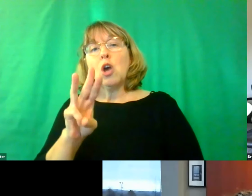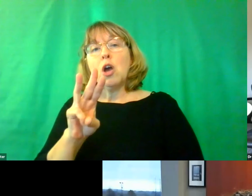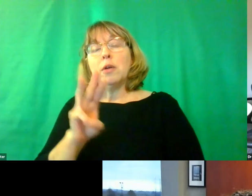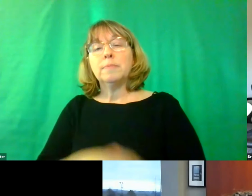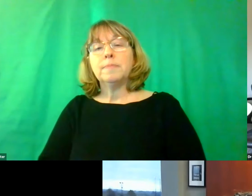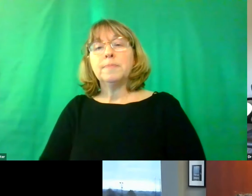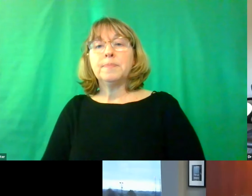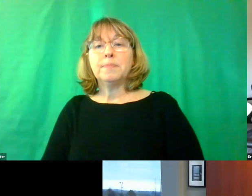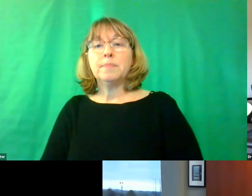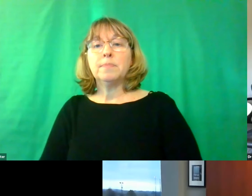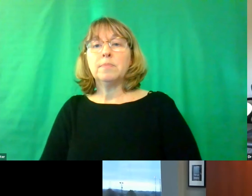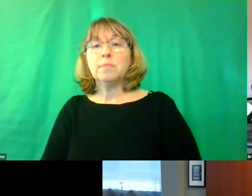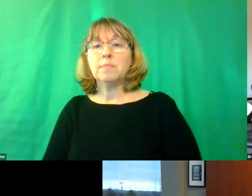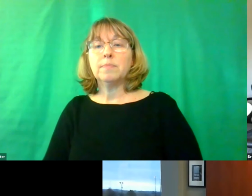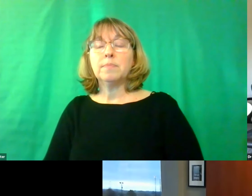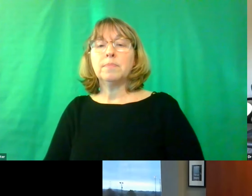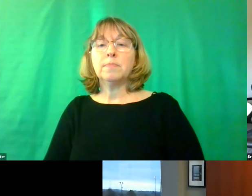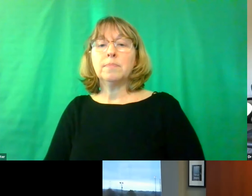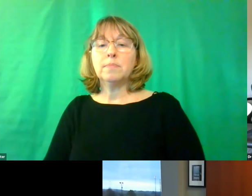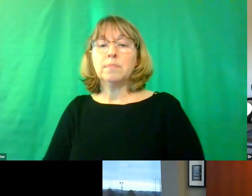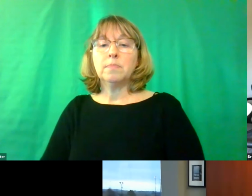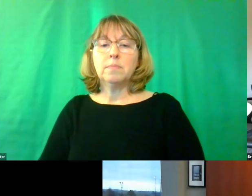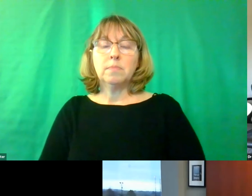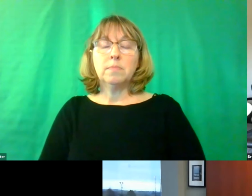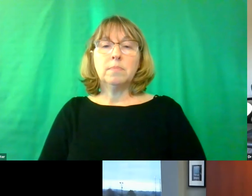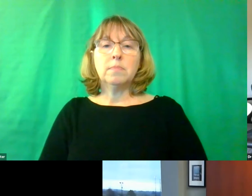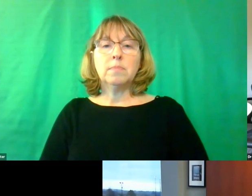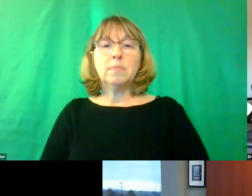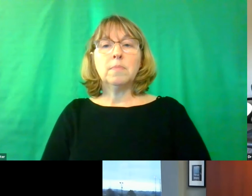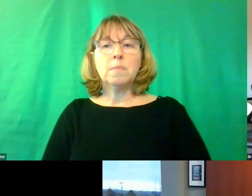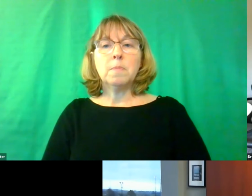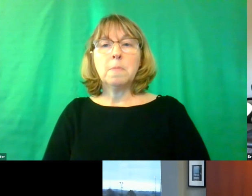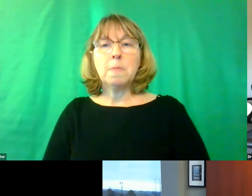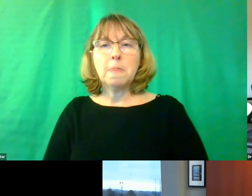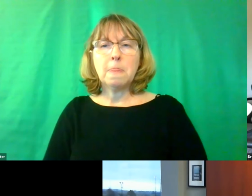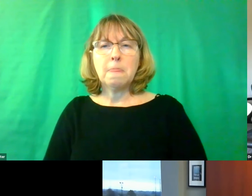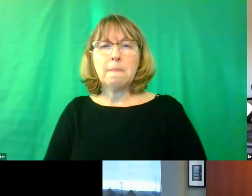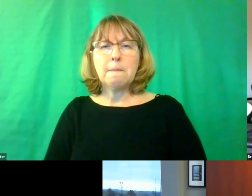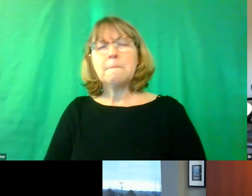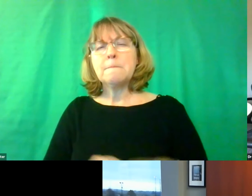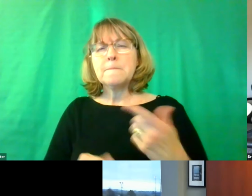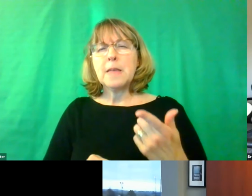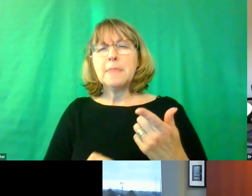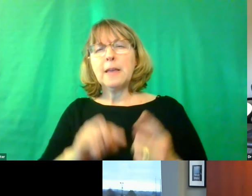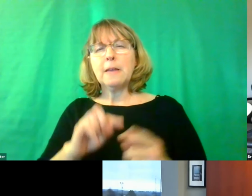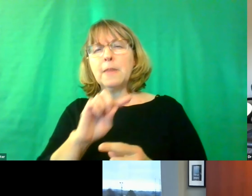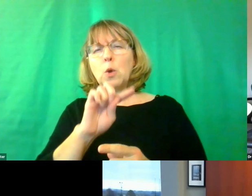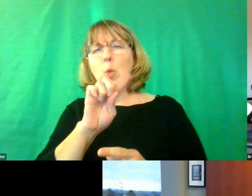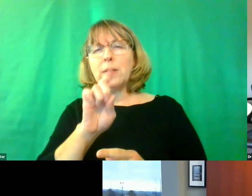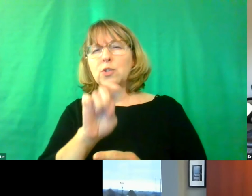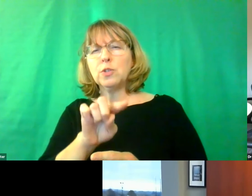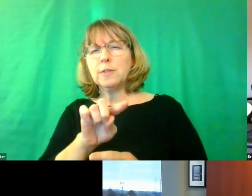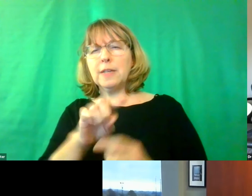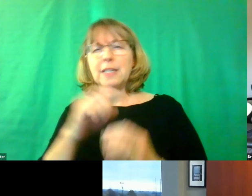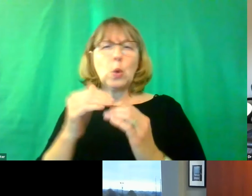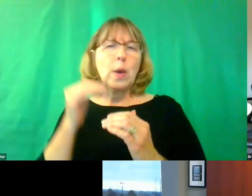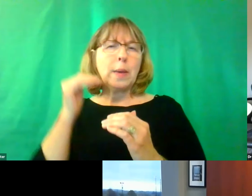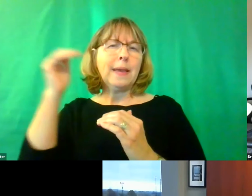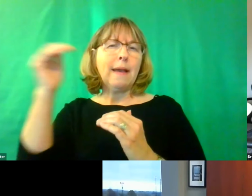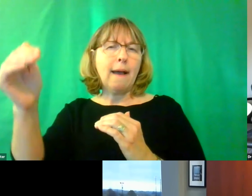a question that was sent in, and I think this actually goes beyond sort of even what you guys did, but how you use this going